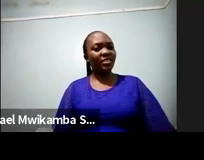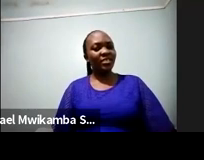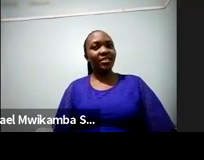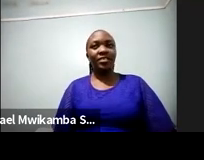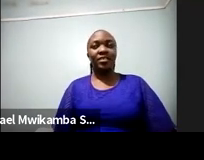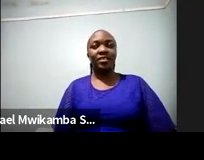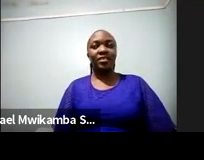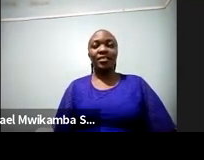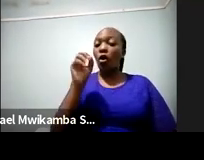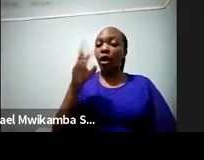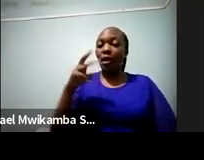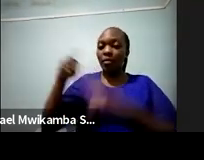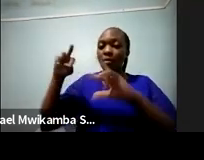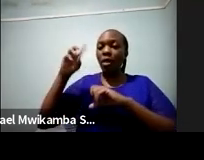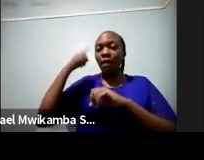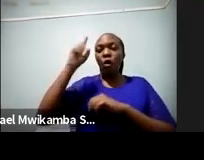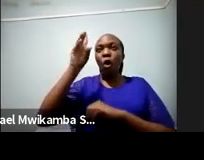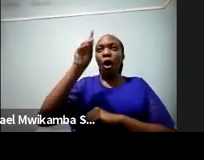David Giduku.